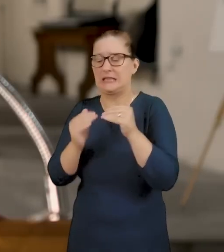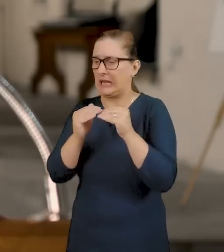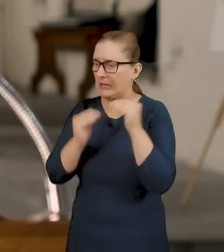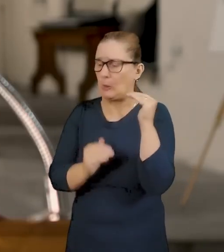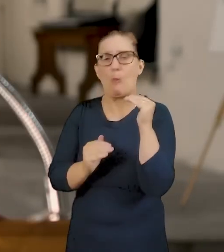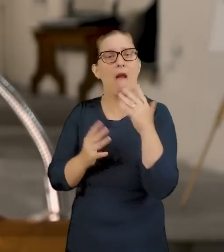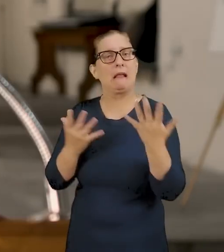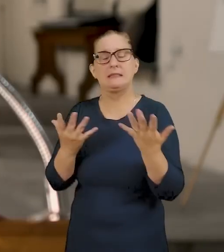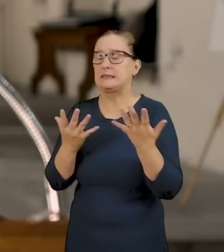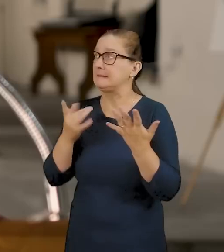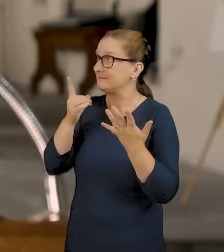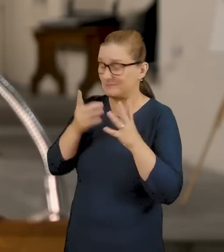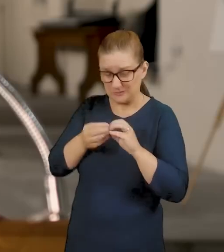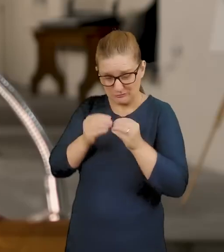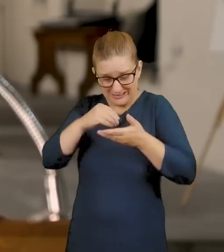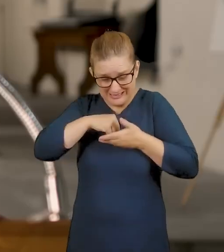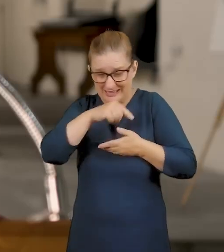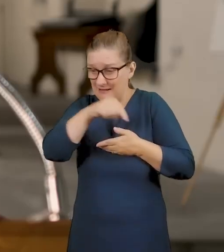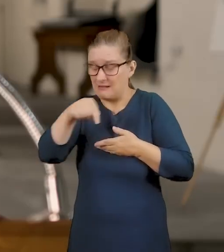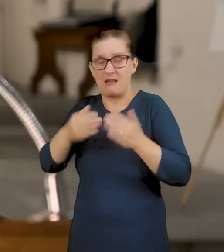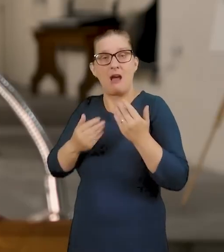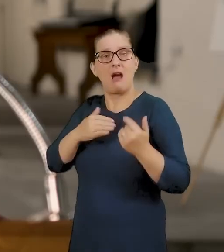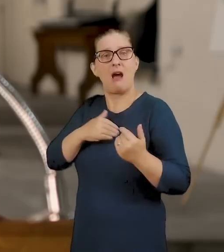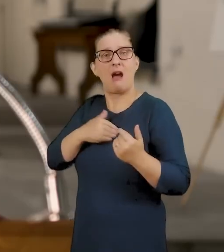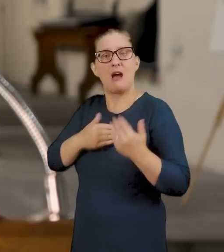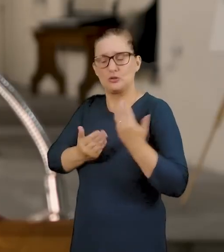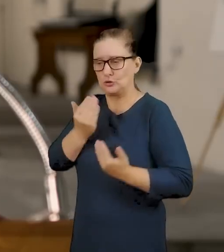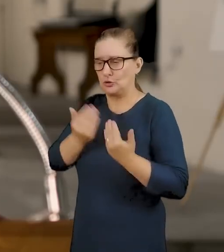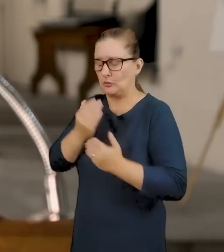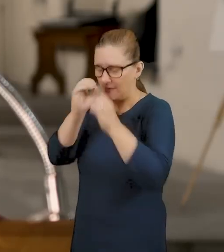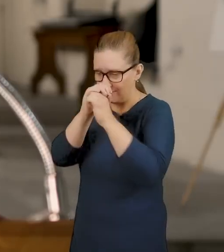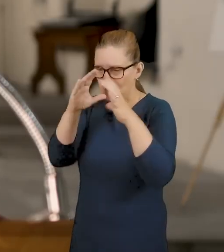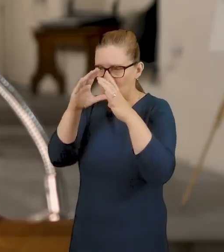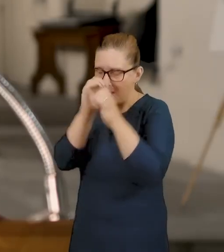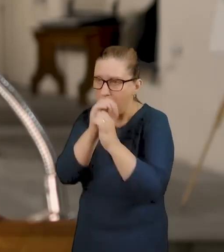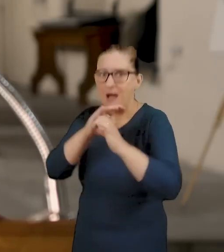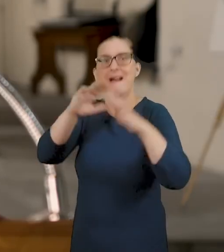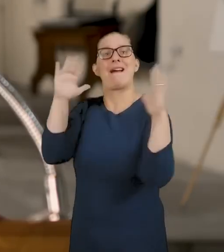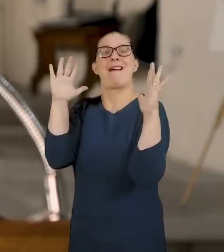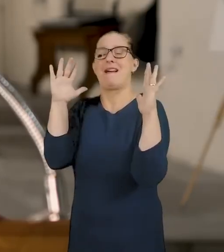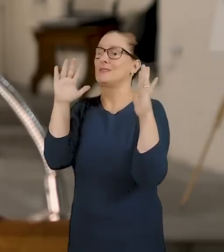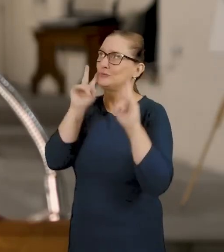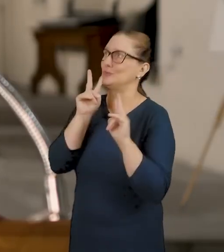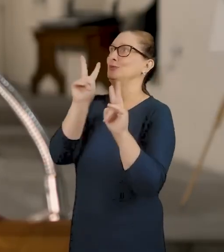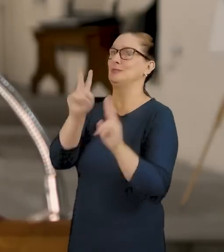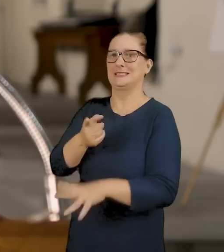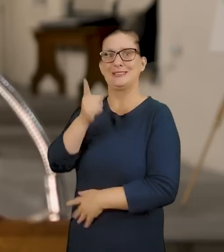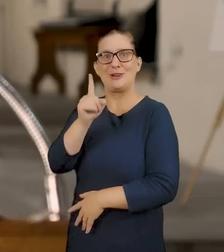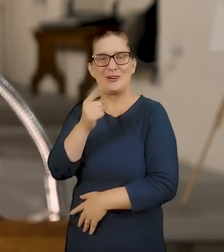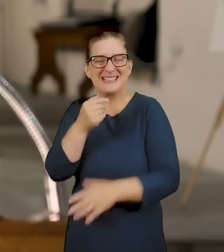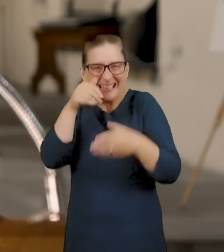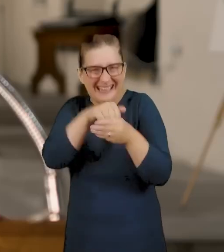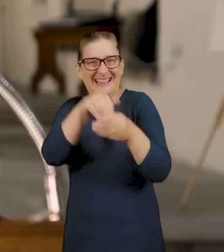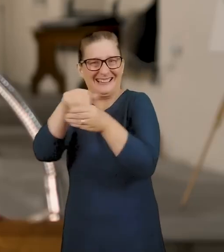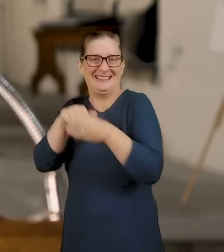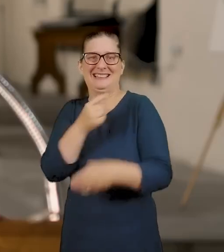of injustices and inequalities, create in us new hearts and enlarged visions to see the